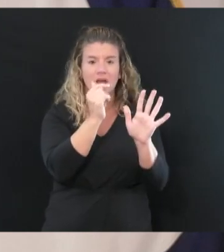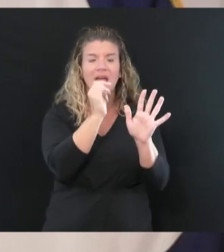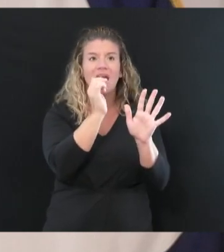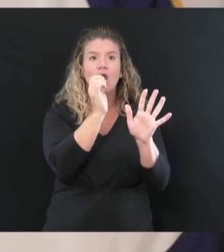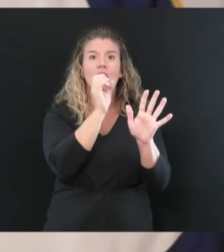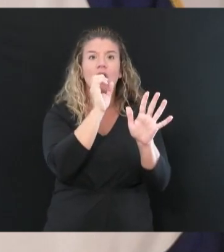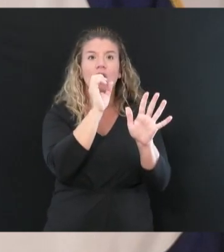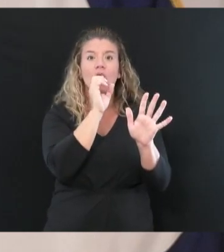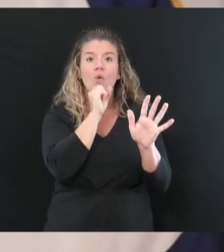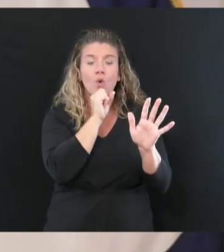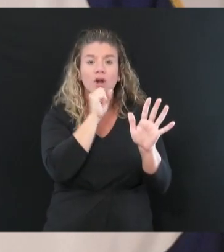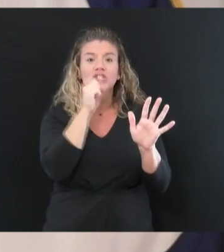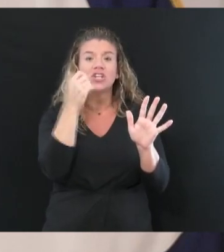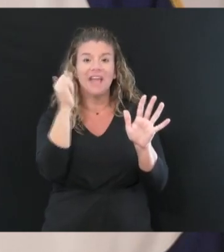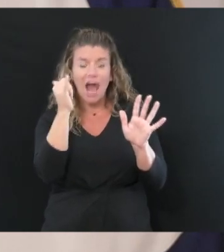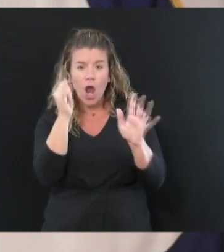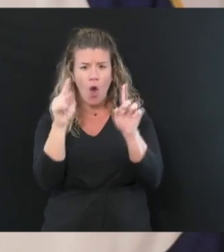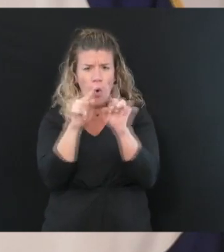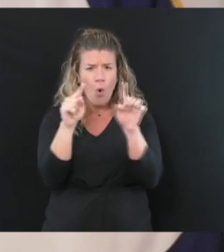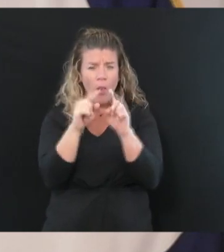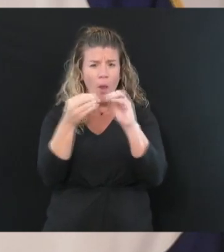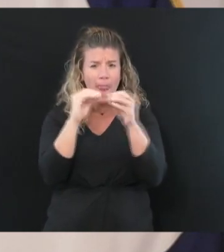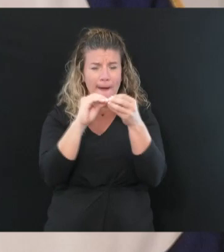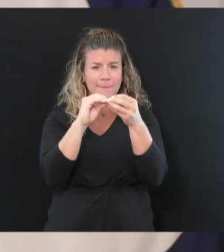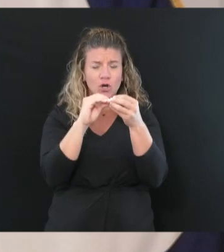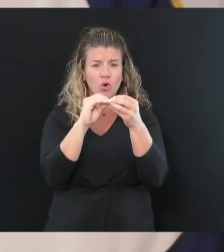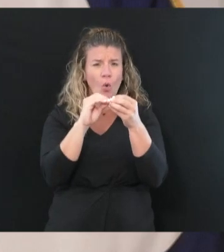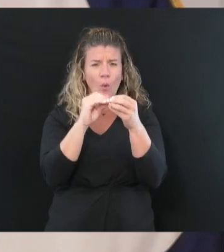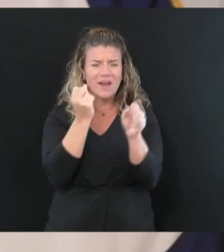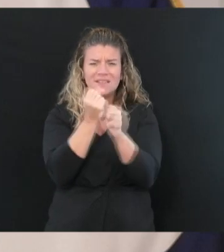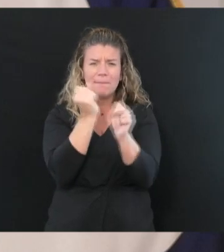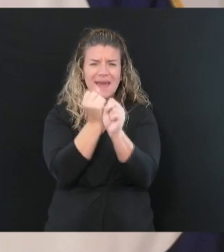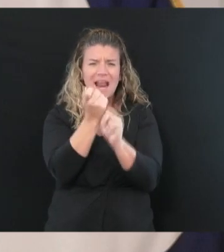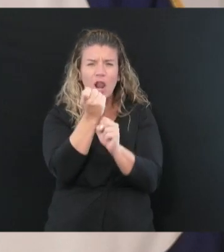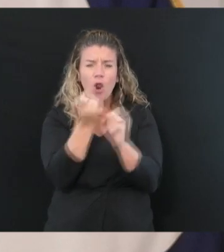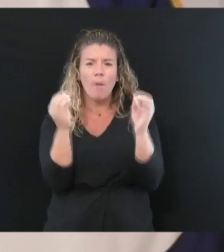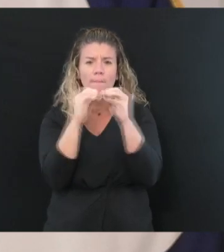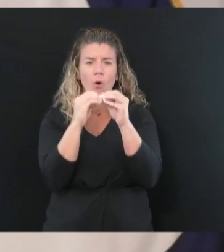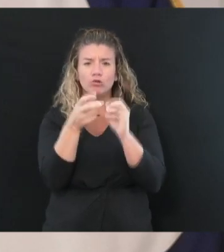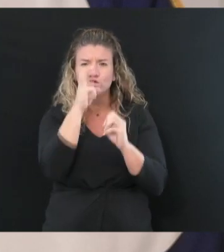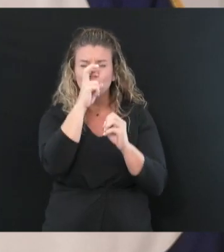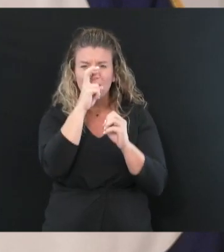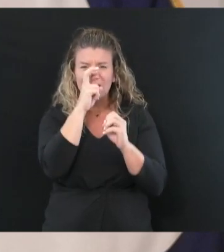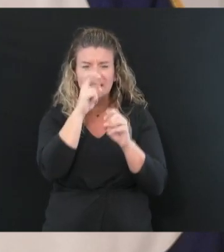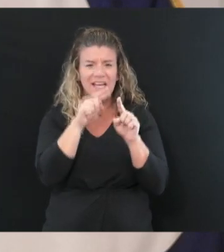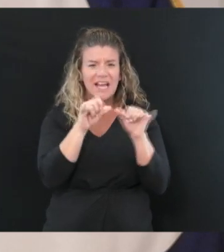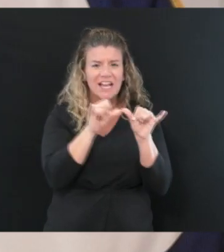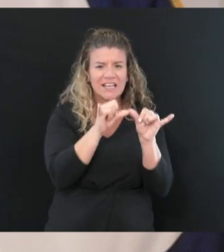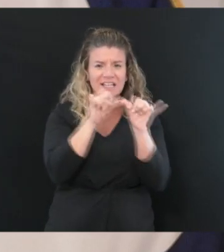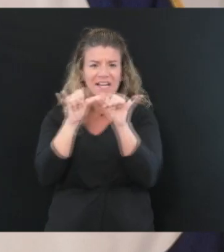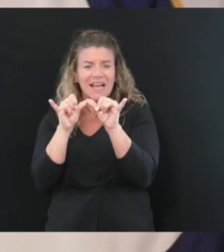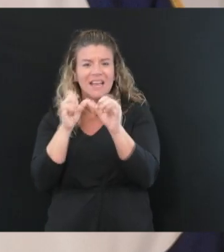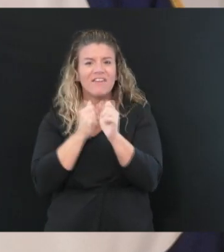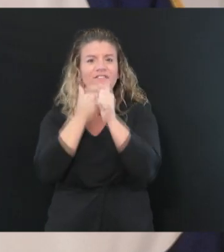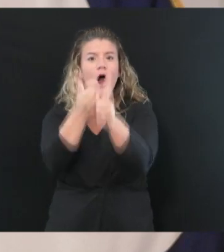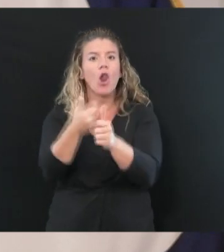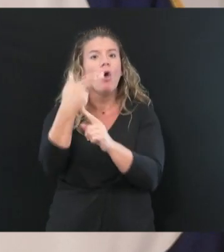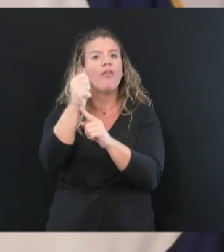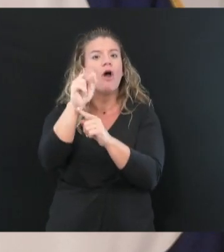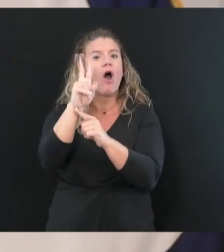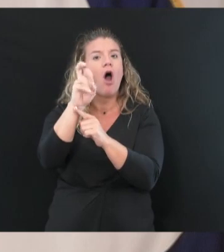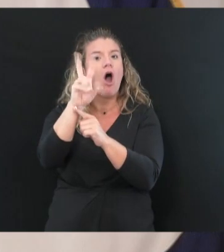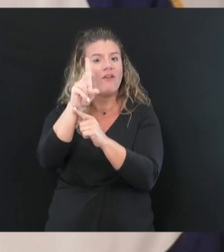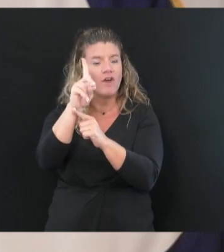and the orange were. We've just tightened it up a little bit in sync with the Harvard model. And